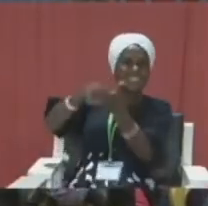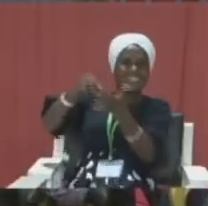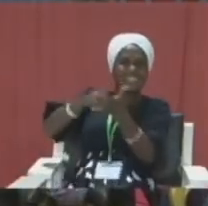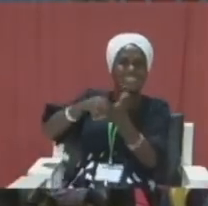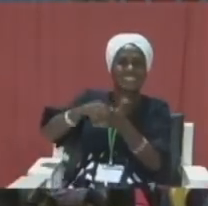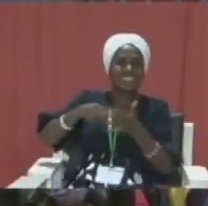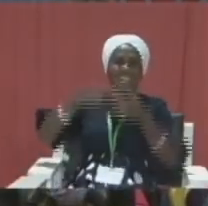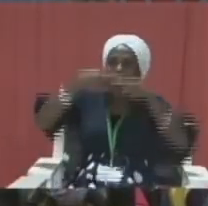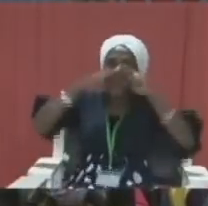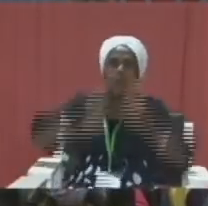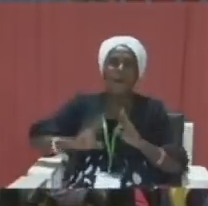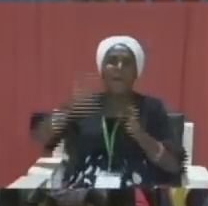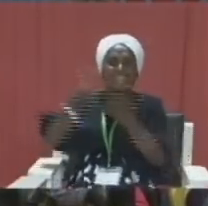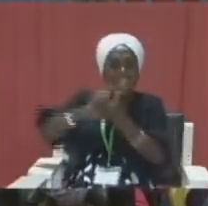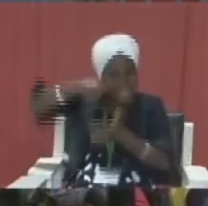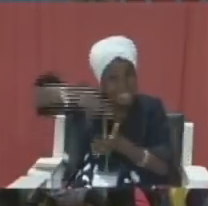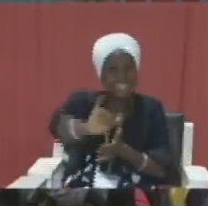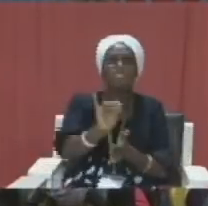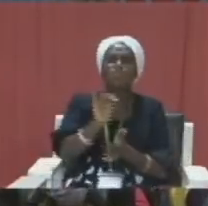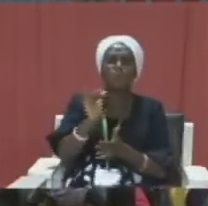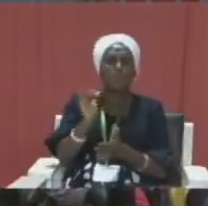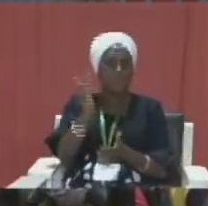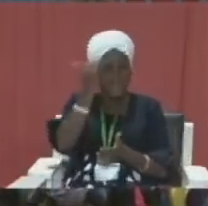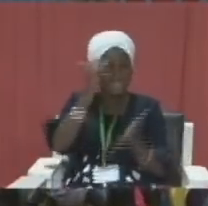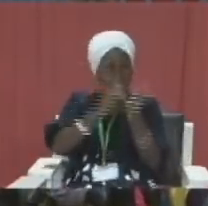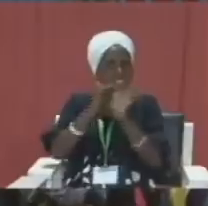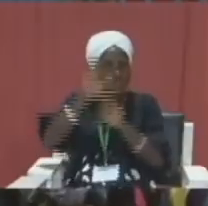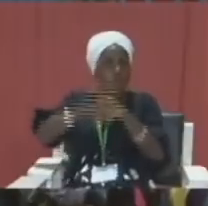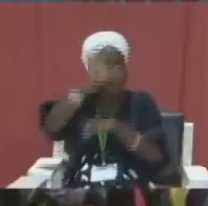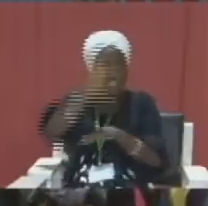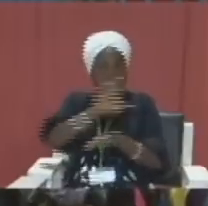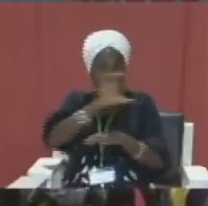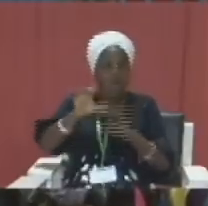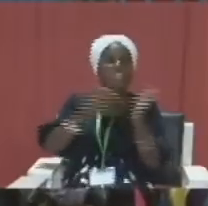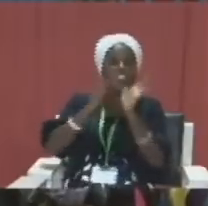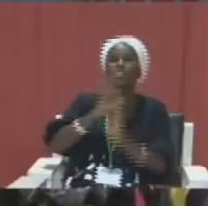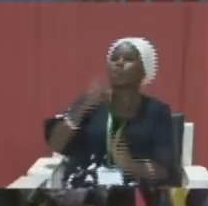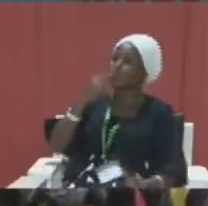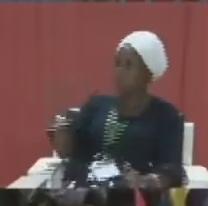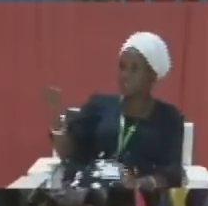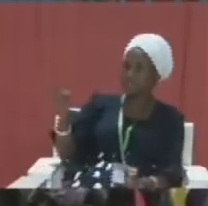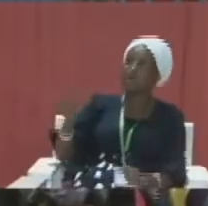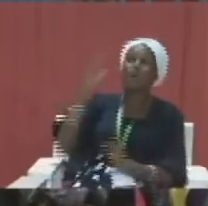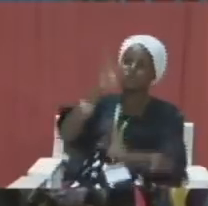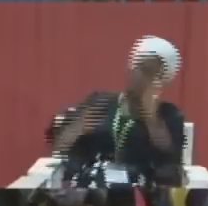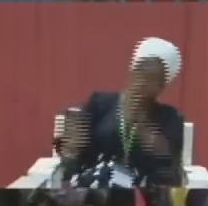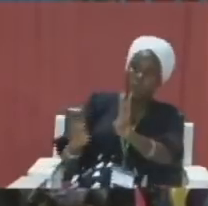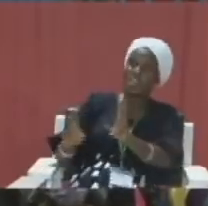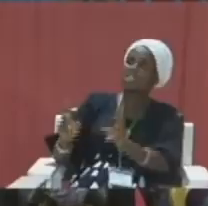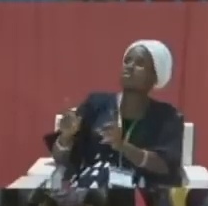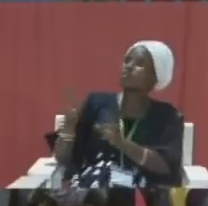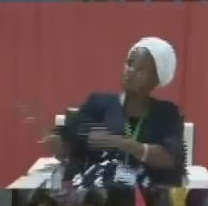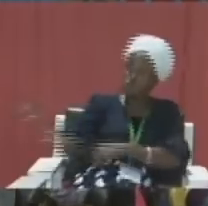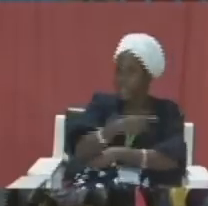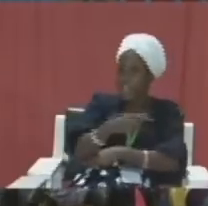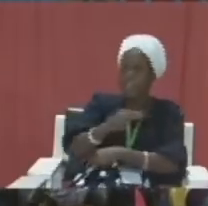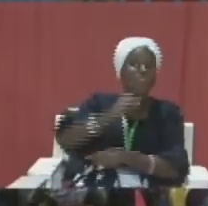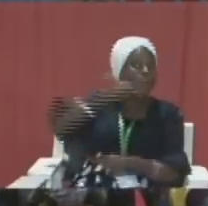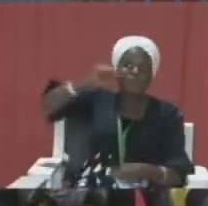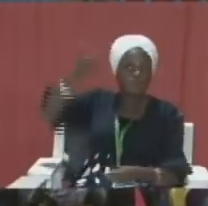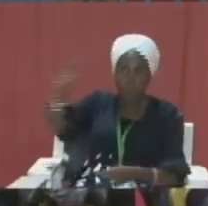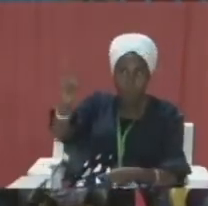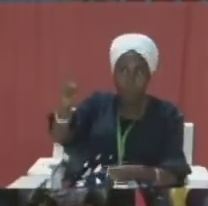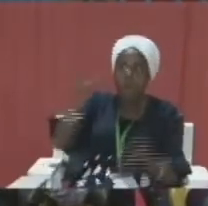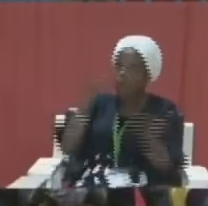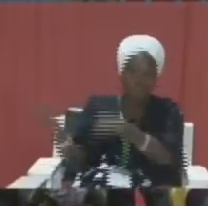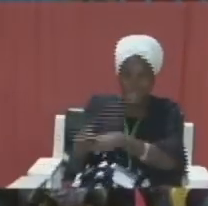cross? And Jesus said to him, "Verily I say to you, today, not tomorrow, you will be